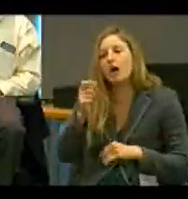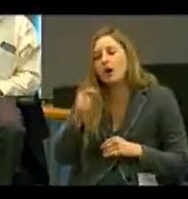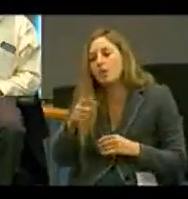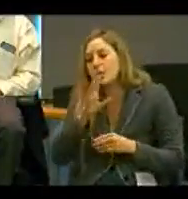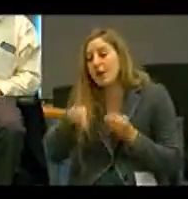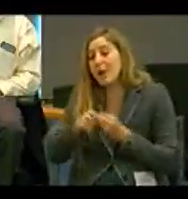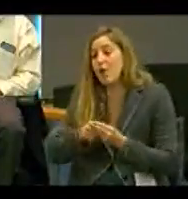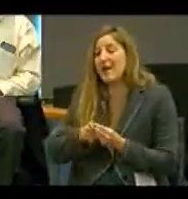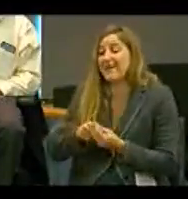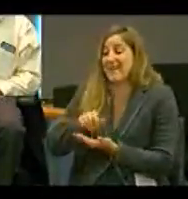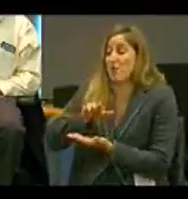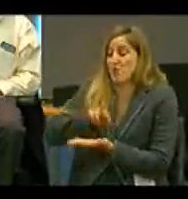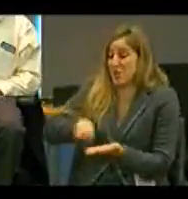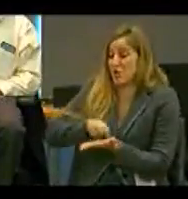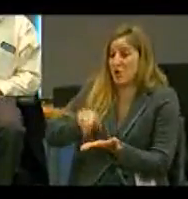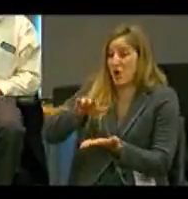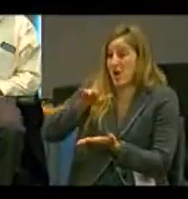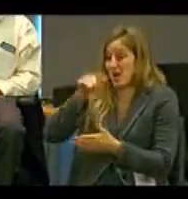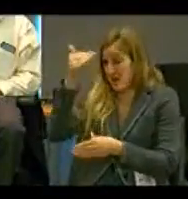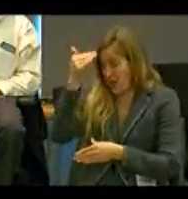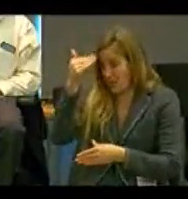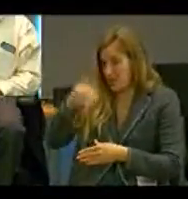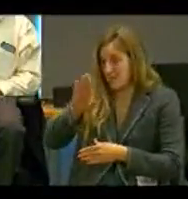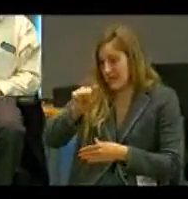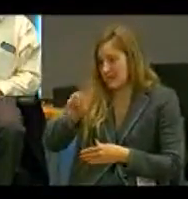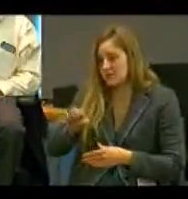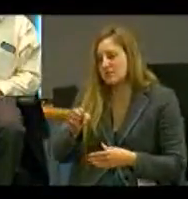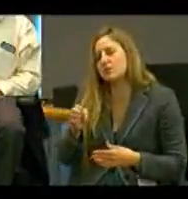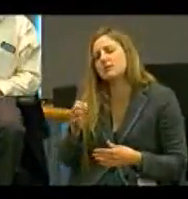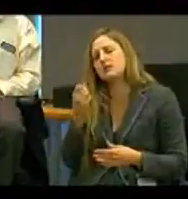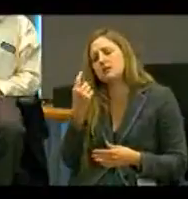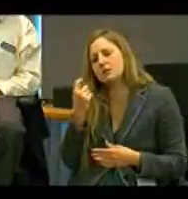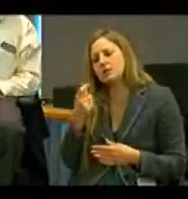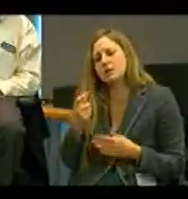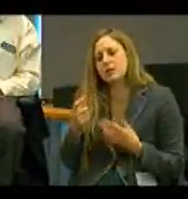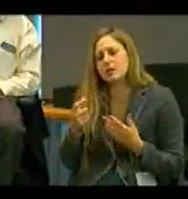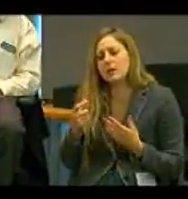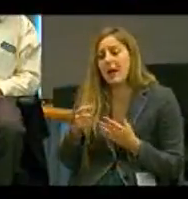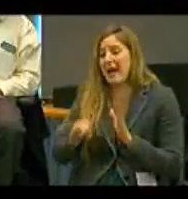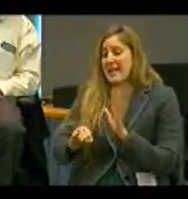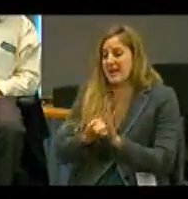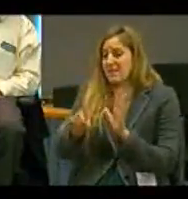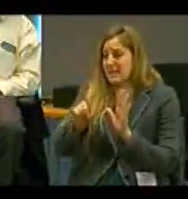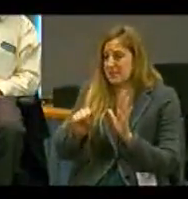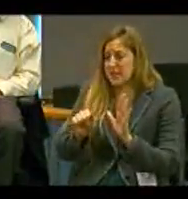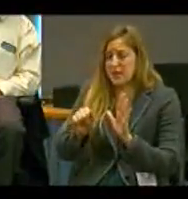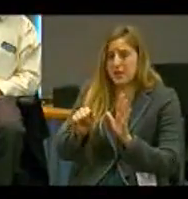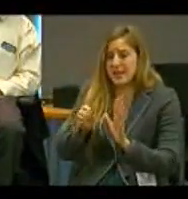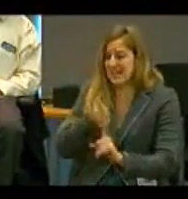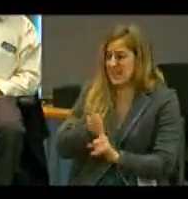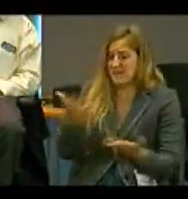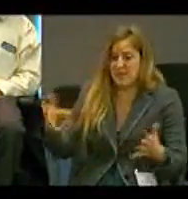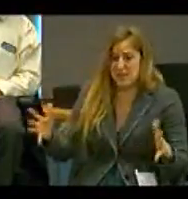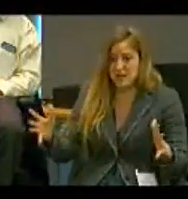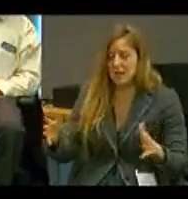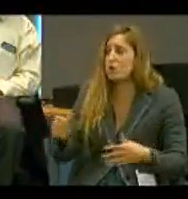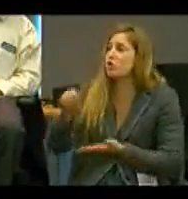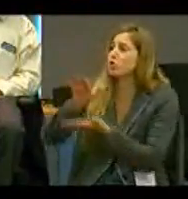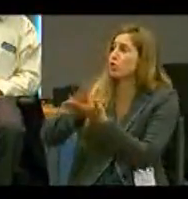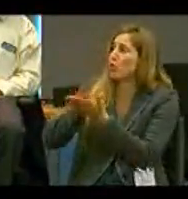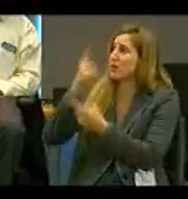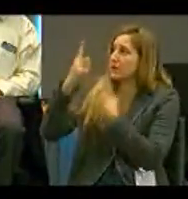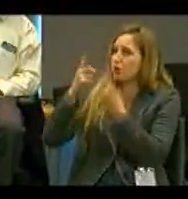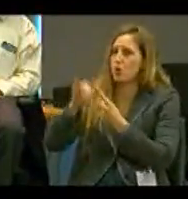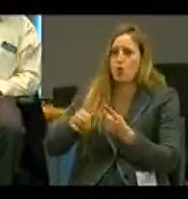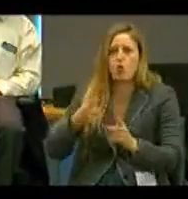the studies that have looked at does identification as having a disability in and of itself, do schools consider that kind of a